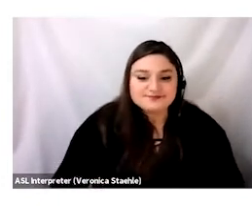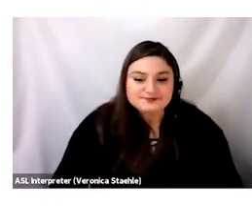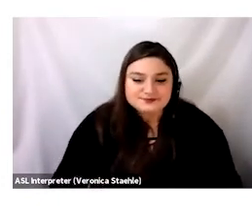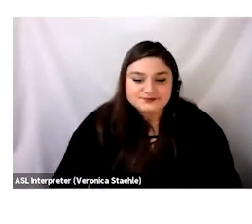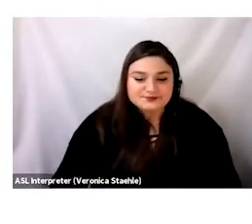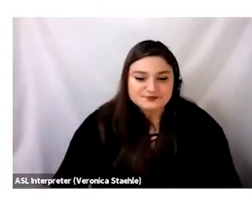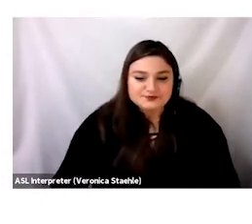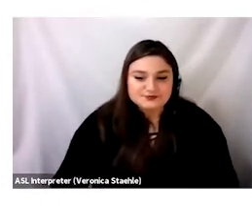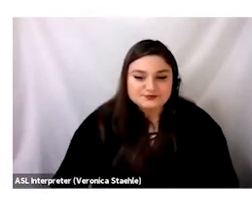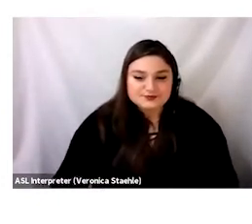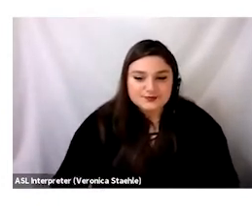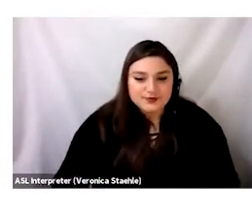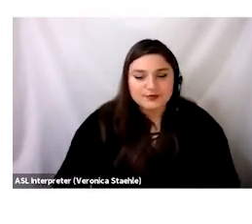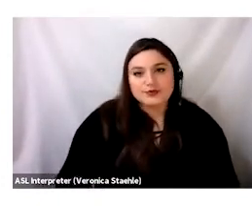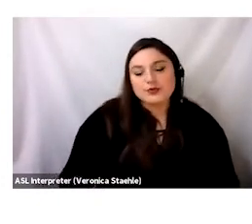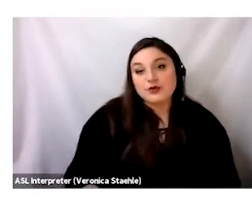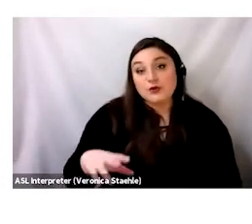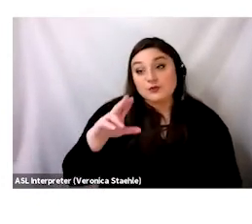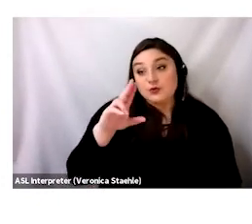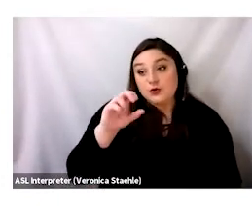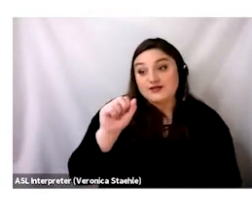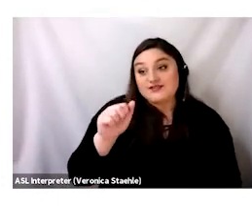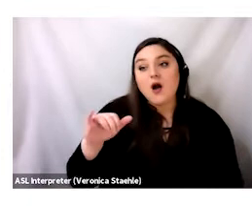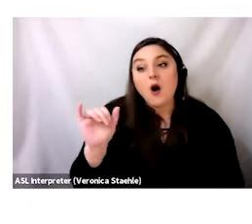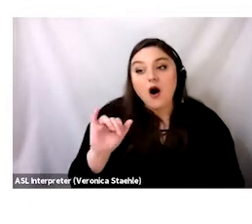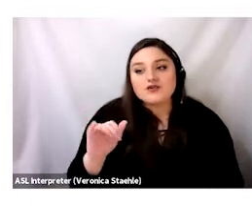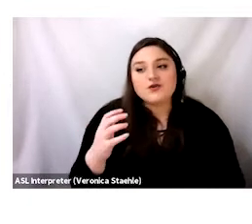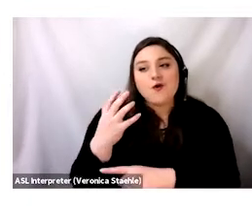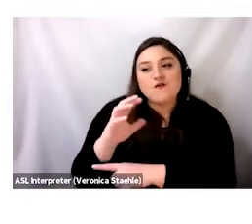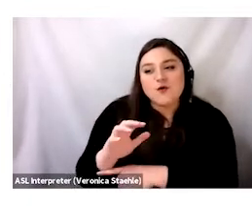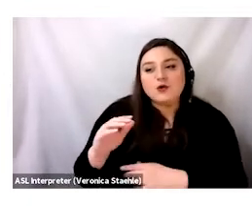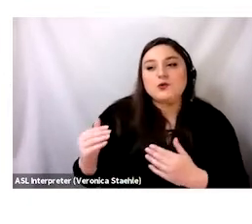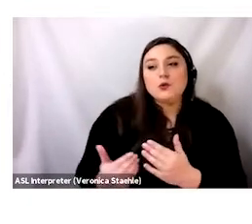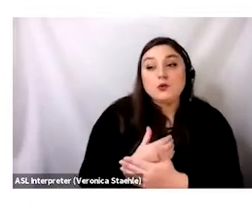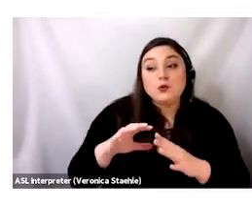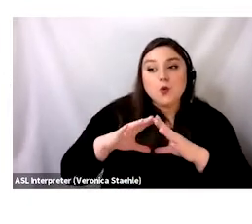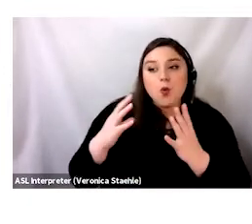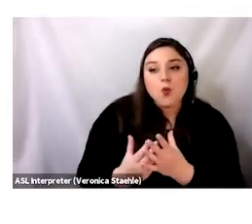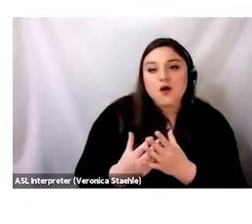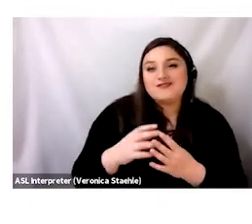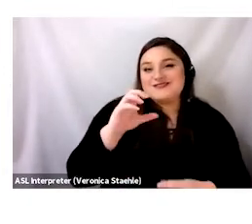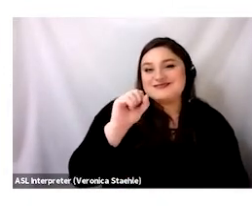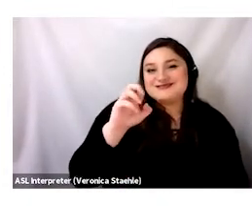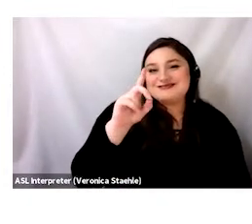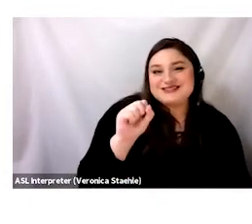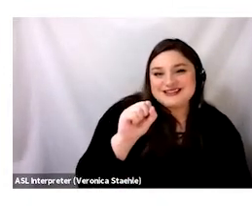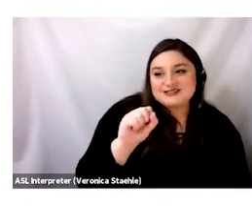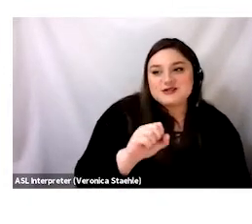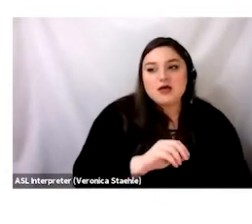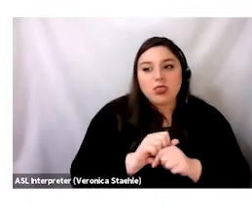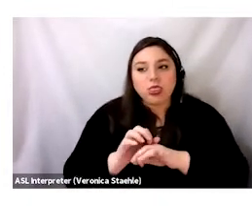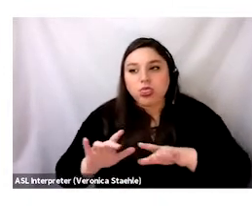also forced New World cotton seeds into West Africa to try to eradicate the use of their endemic seeds and centralize